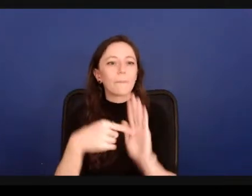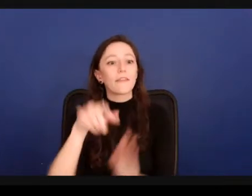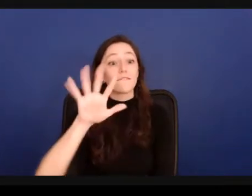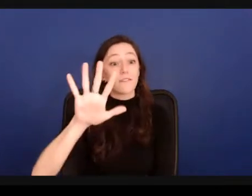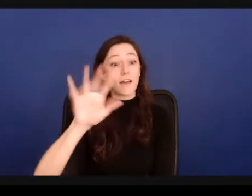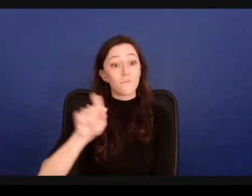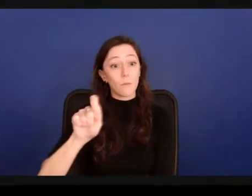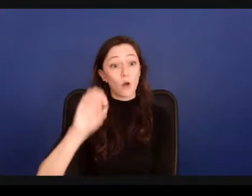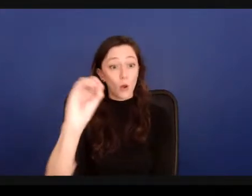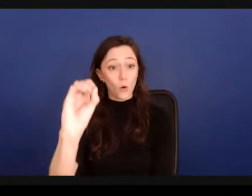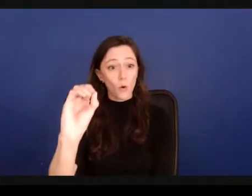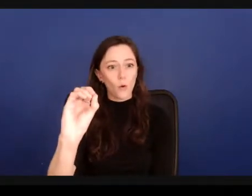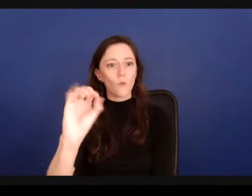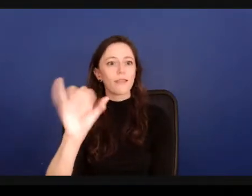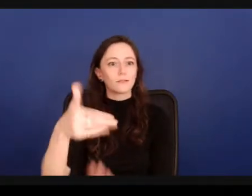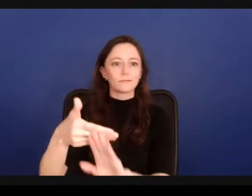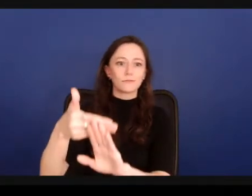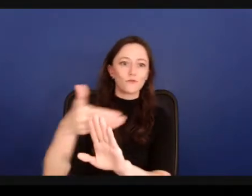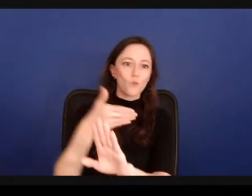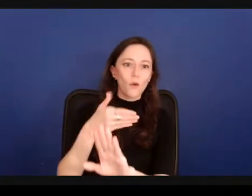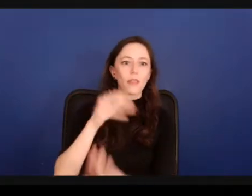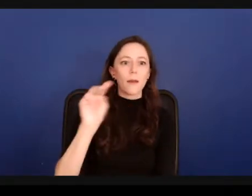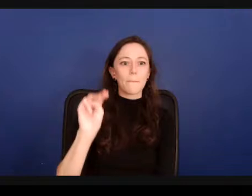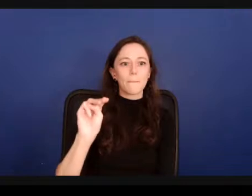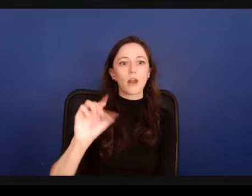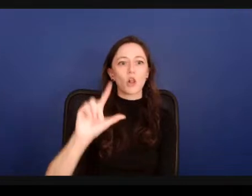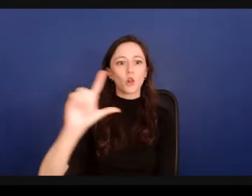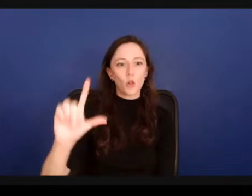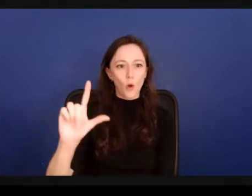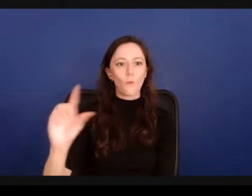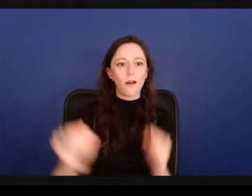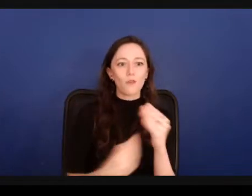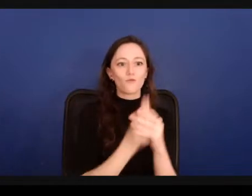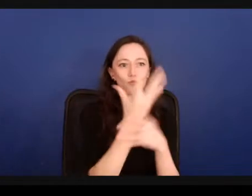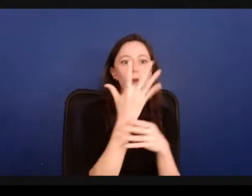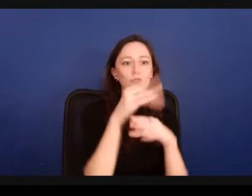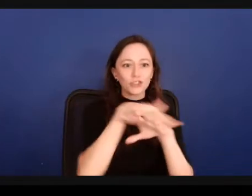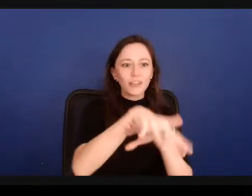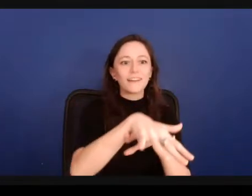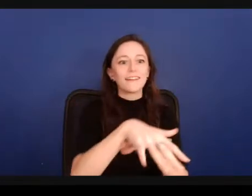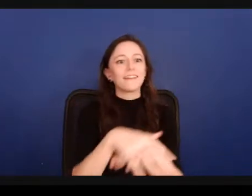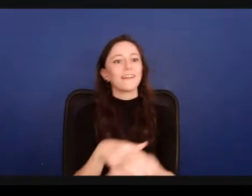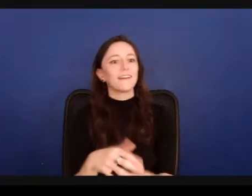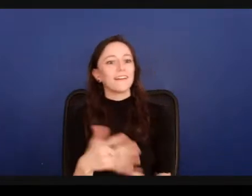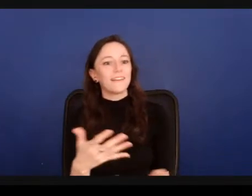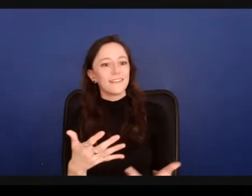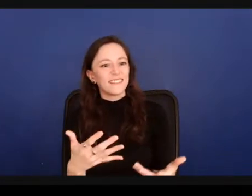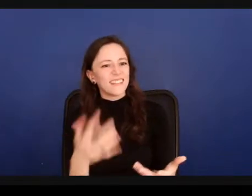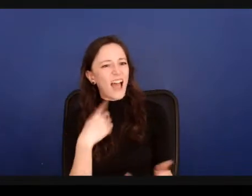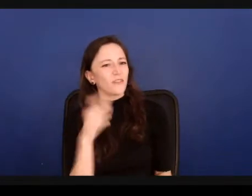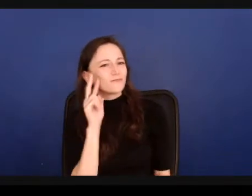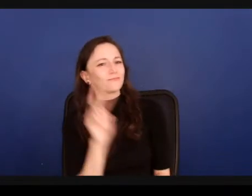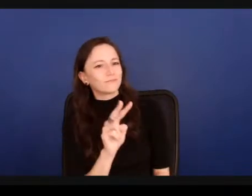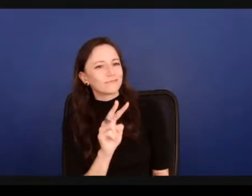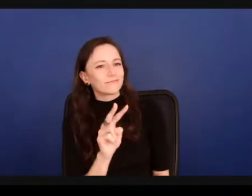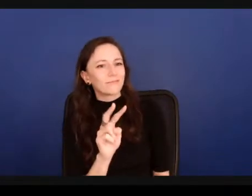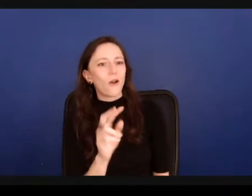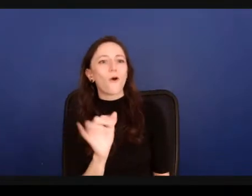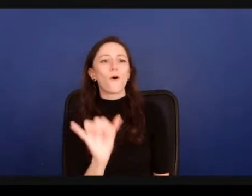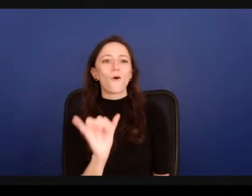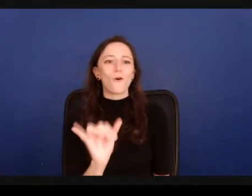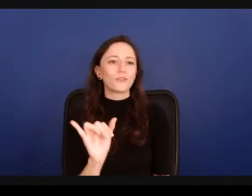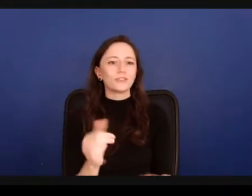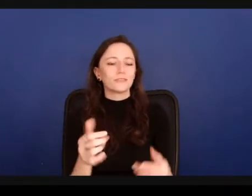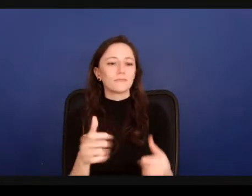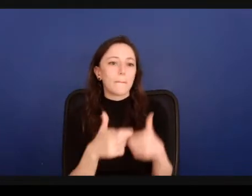Loa eruption, maybe 6 months out from it, prior to it. And that one, it immediately looked to me like, oh, this is just a big Pahala quake.